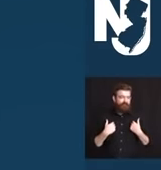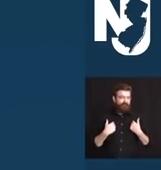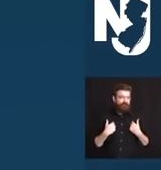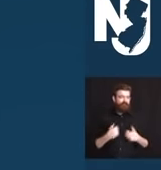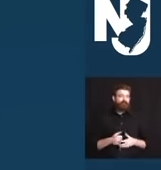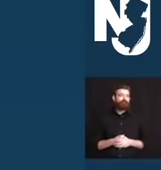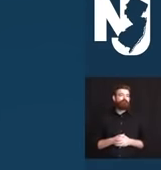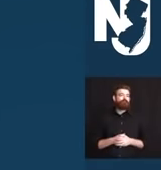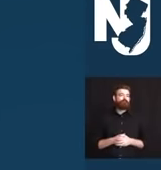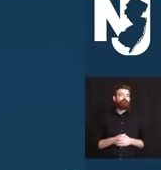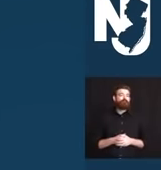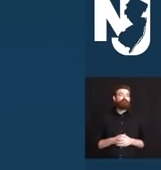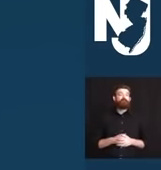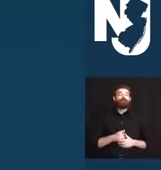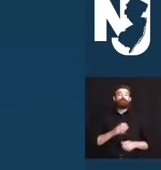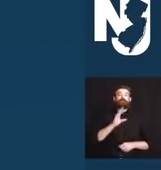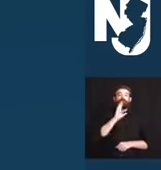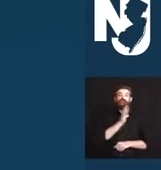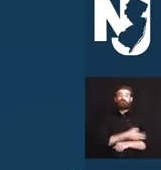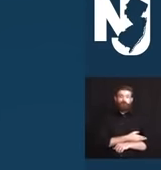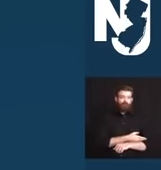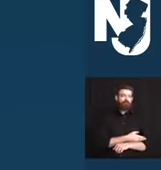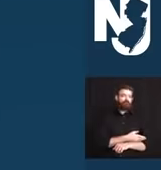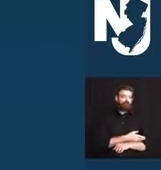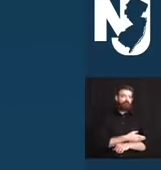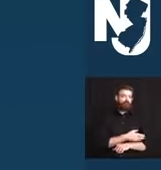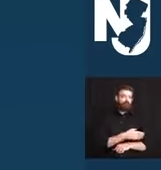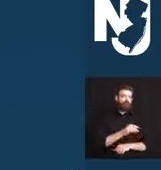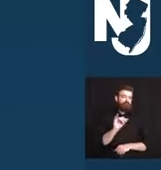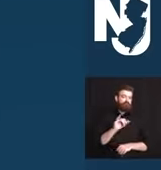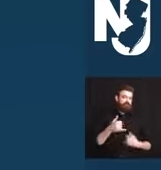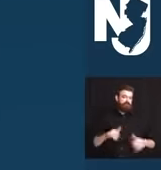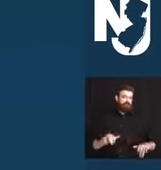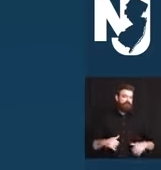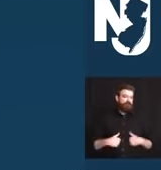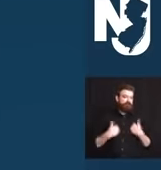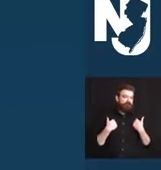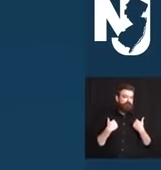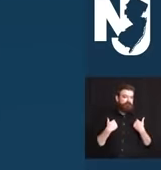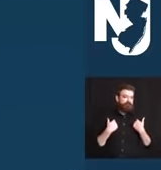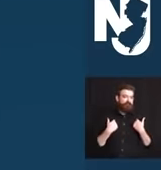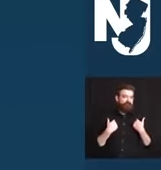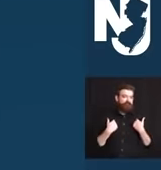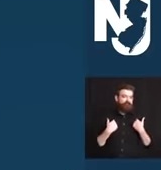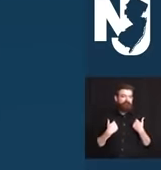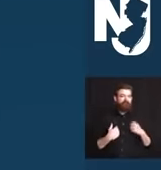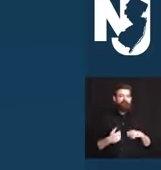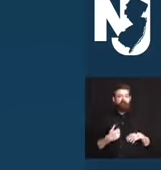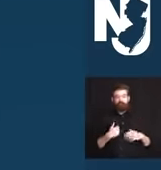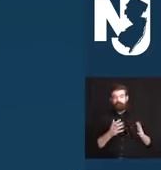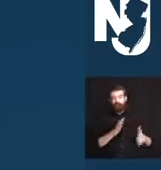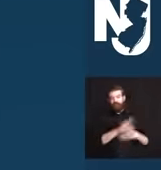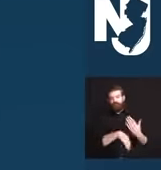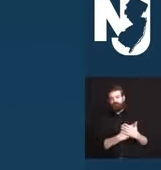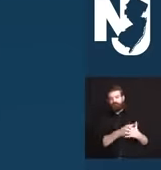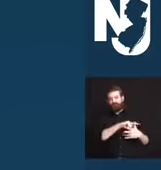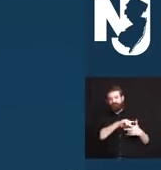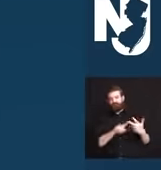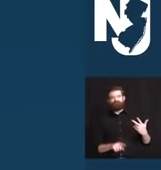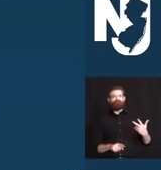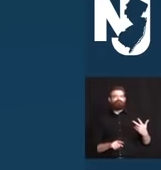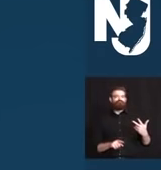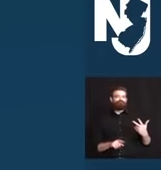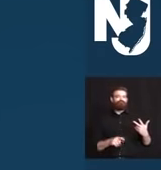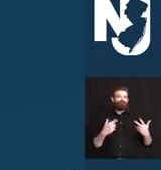his daughter, Pam, and I again had she's in Greenbrook. I had a great honor of speaking with her on Wednesday. Also, Pam's